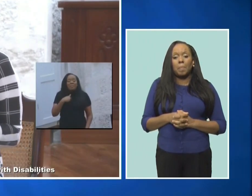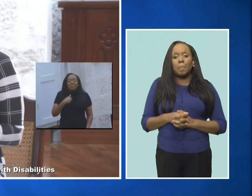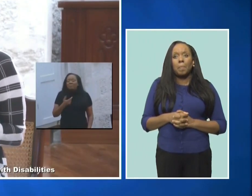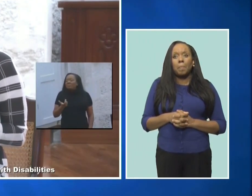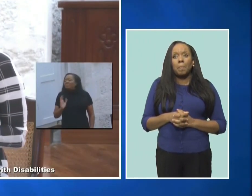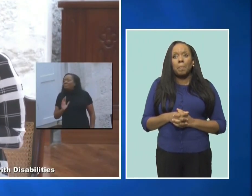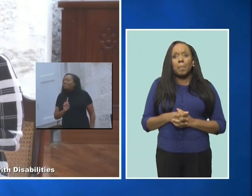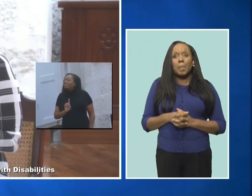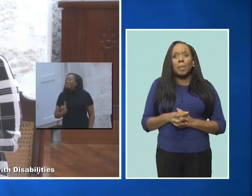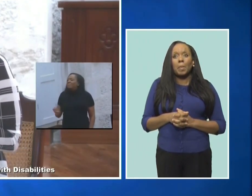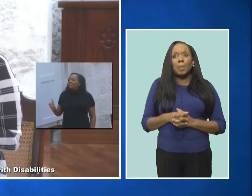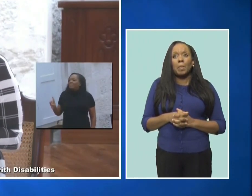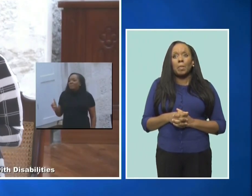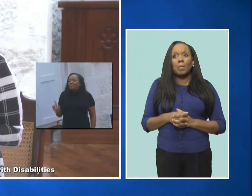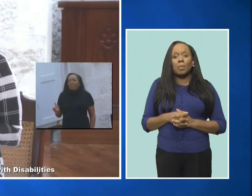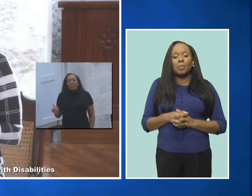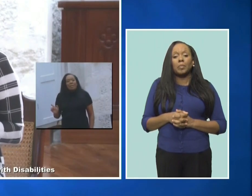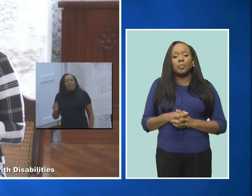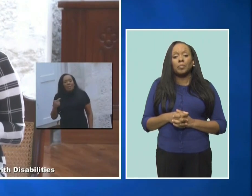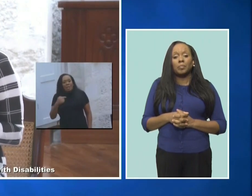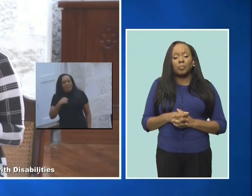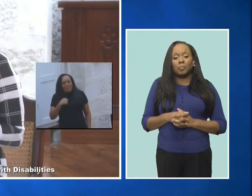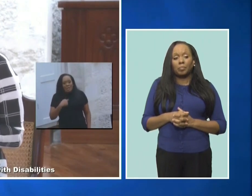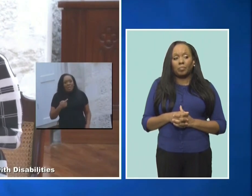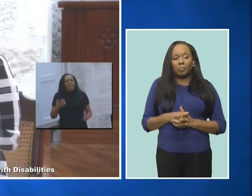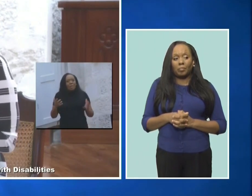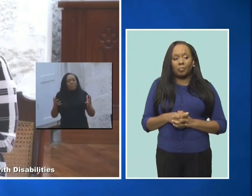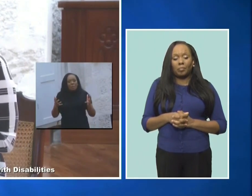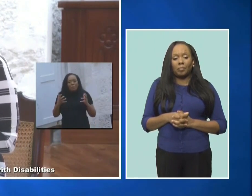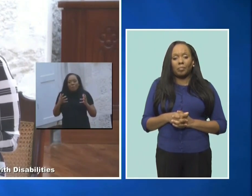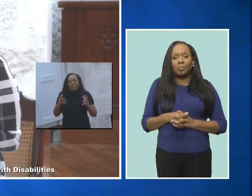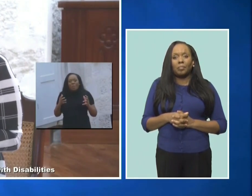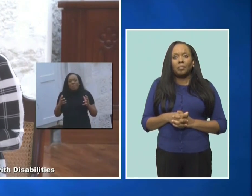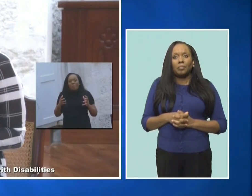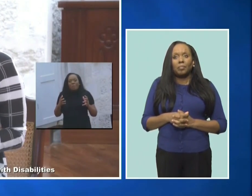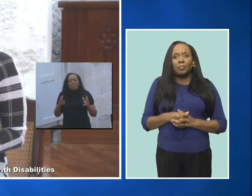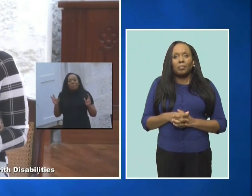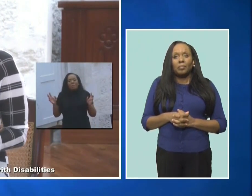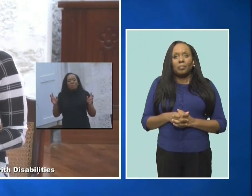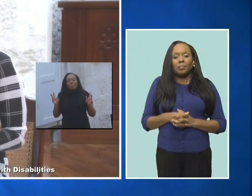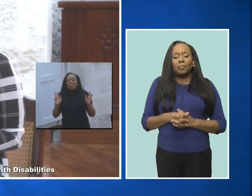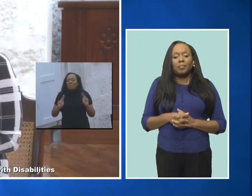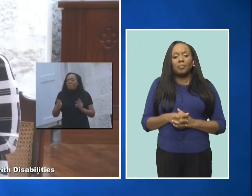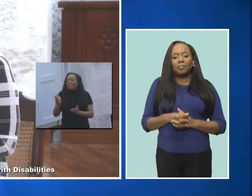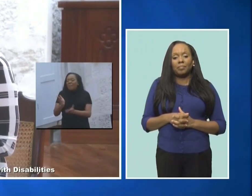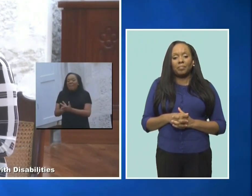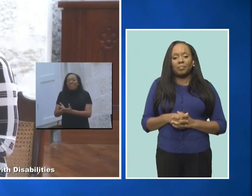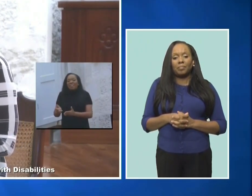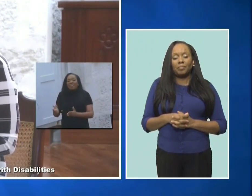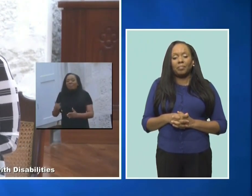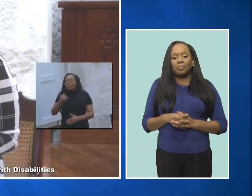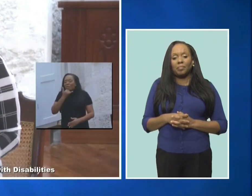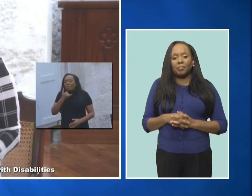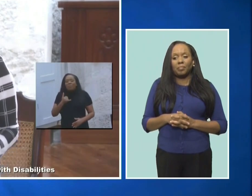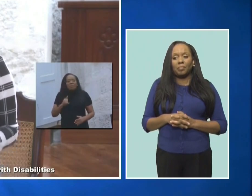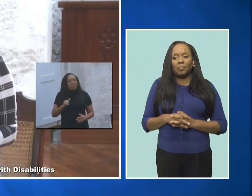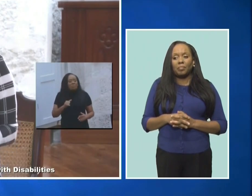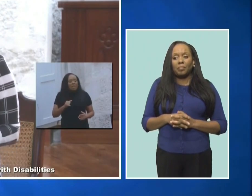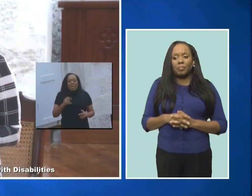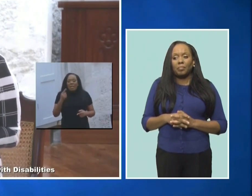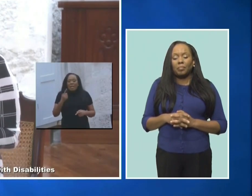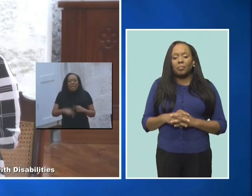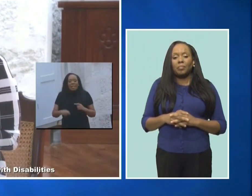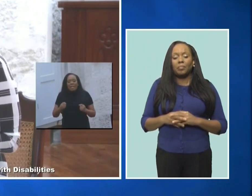without consequences. I would welcome the occasion where people would come back out of a supermarket or out of a bank and not be able to move